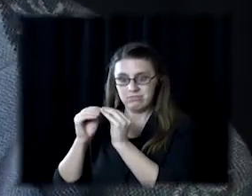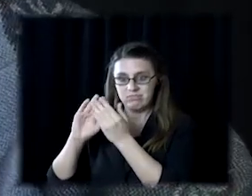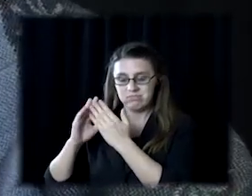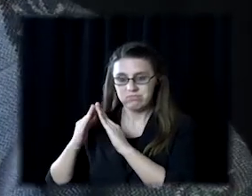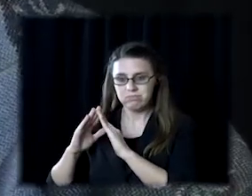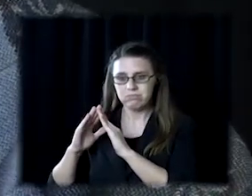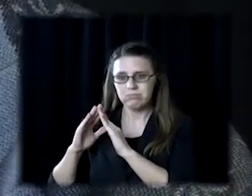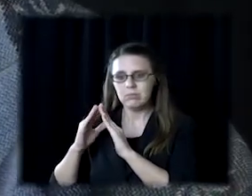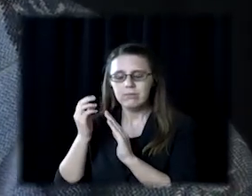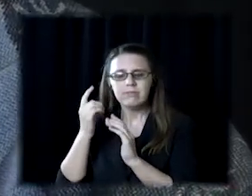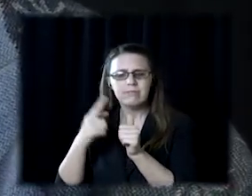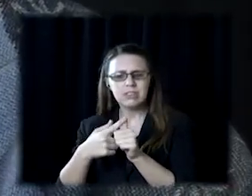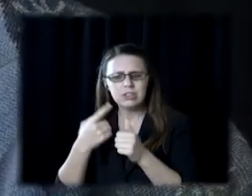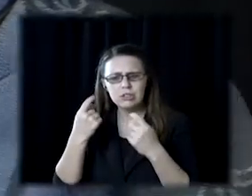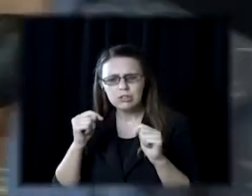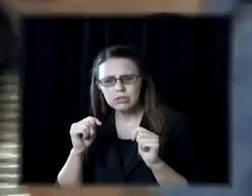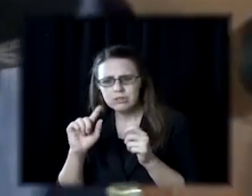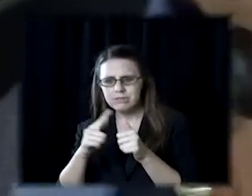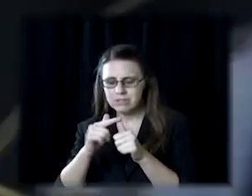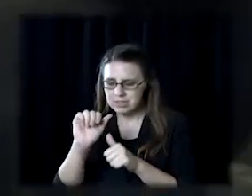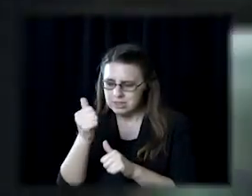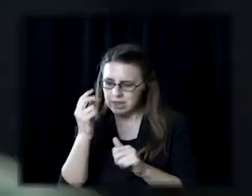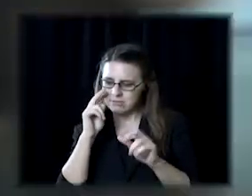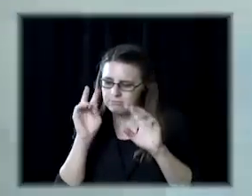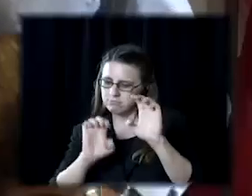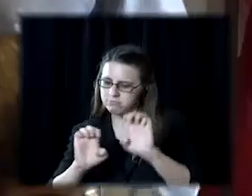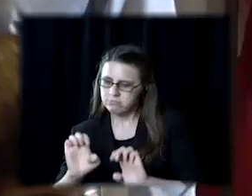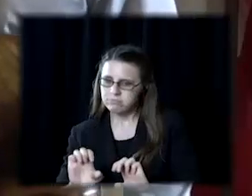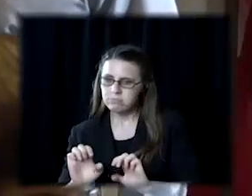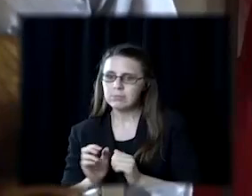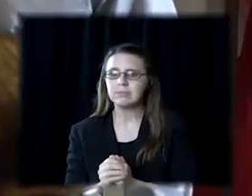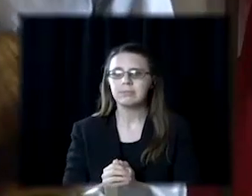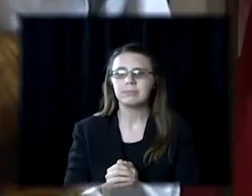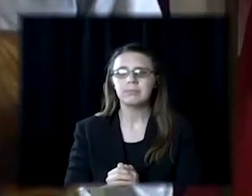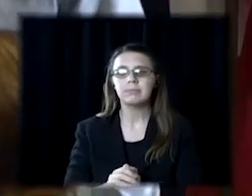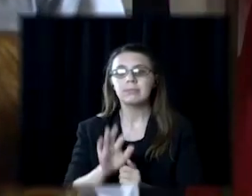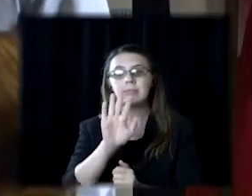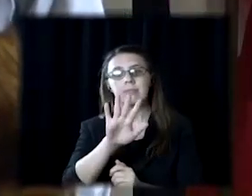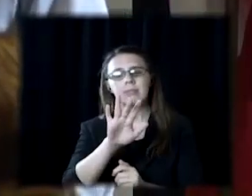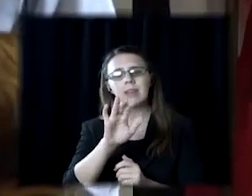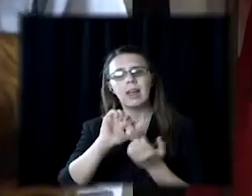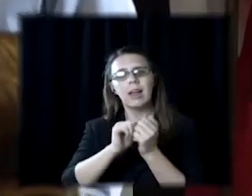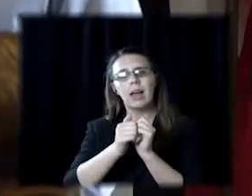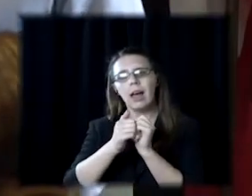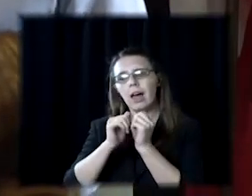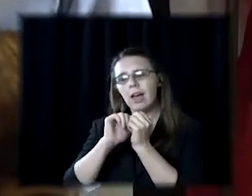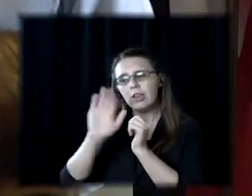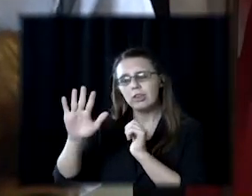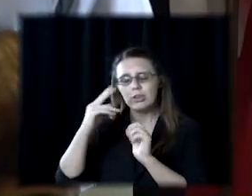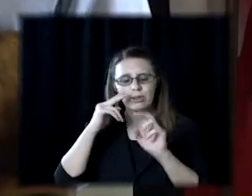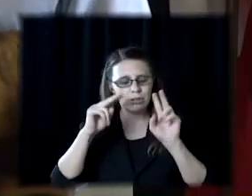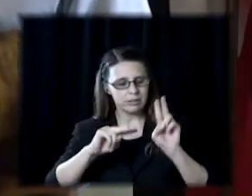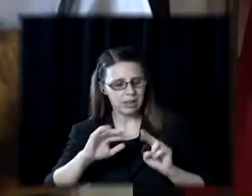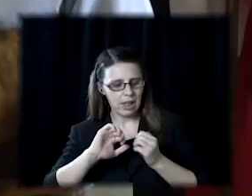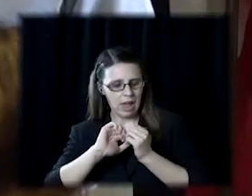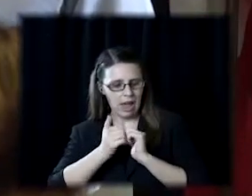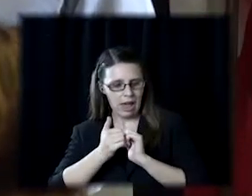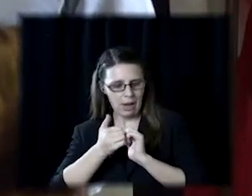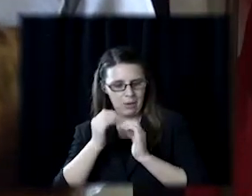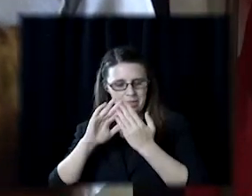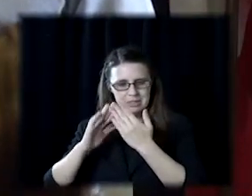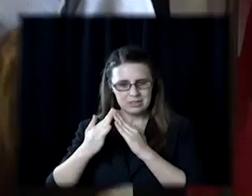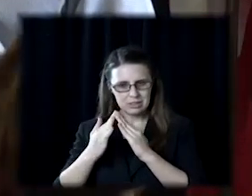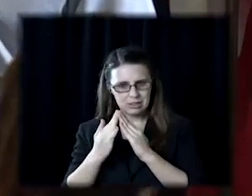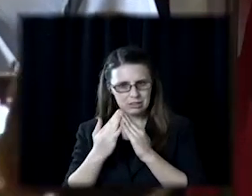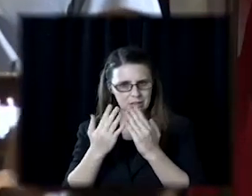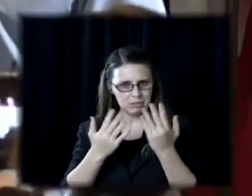But part of the question also dealt with overall, if you could give me, you know, your assessment of how municipalities are doing. It varies municipality by